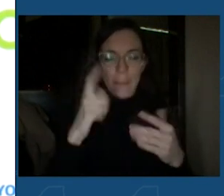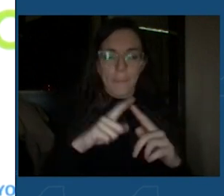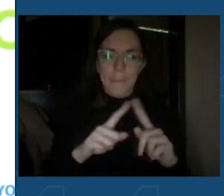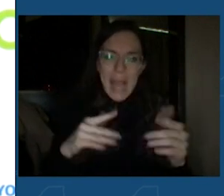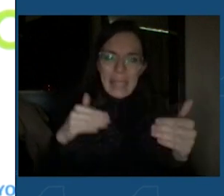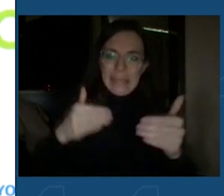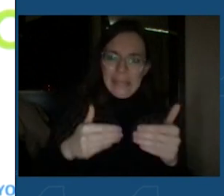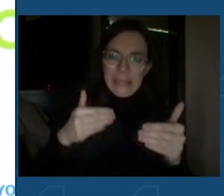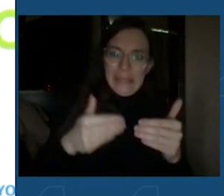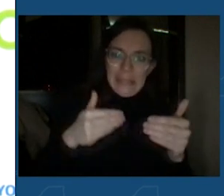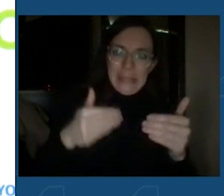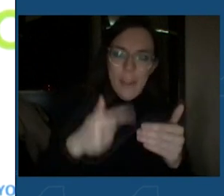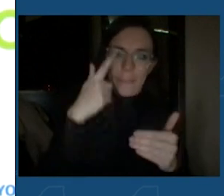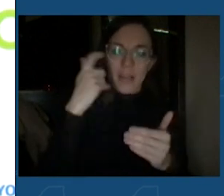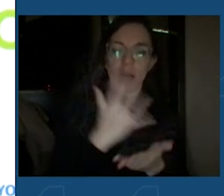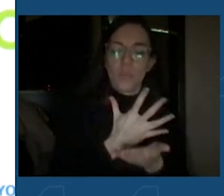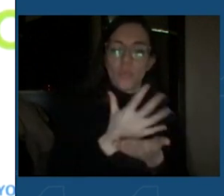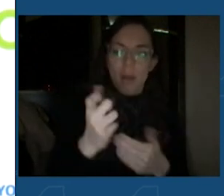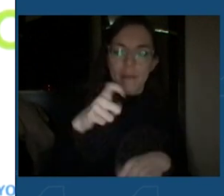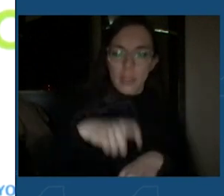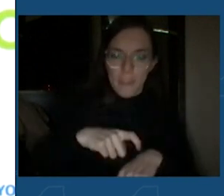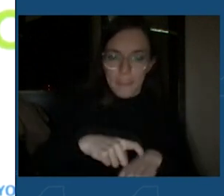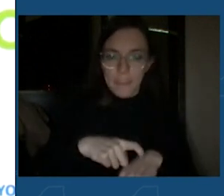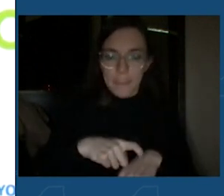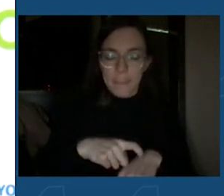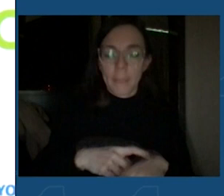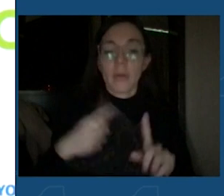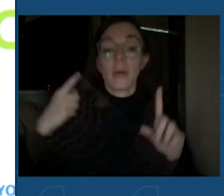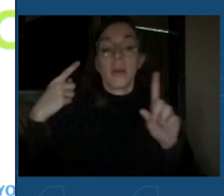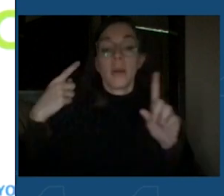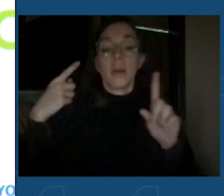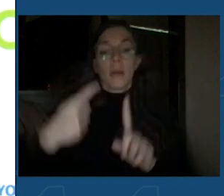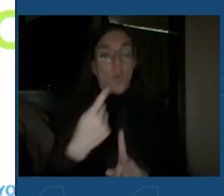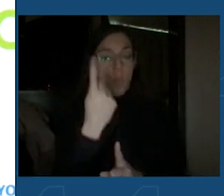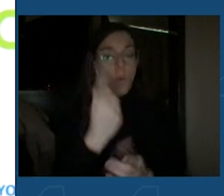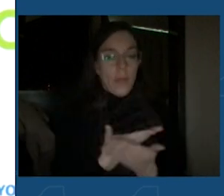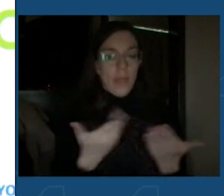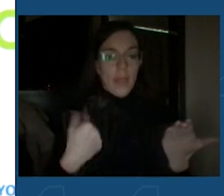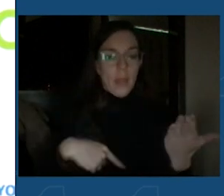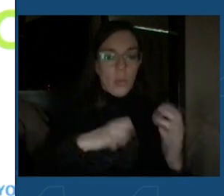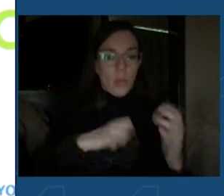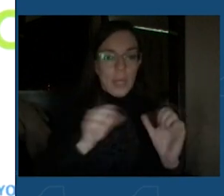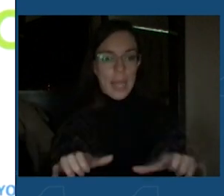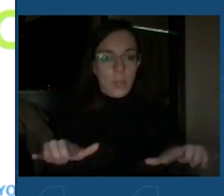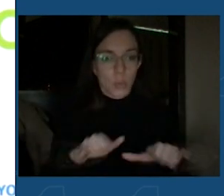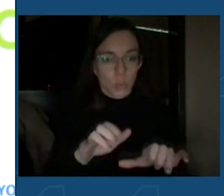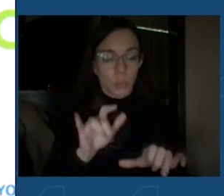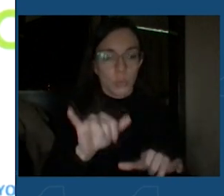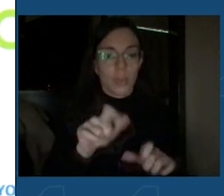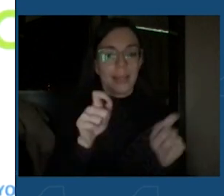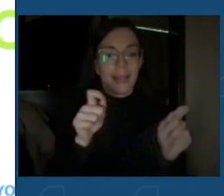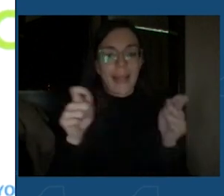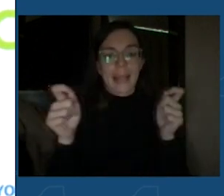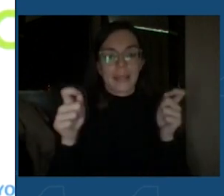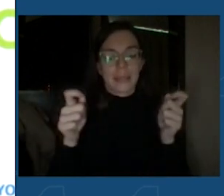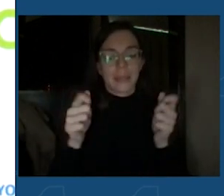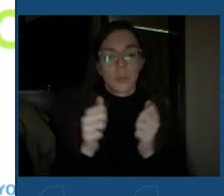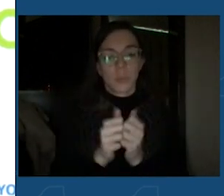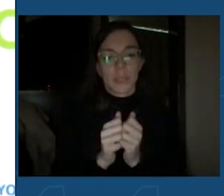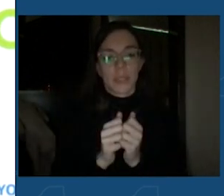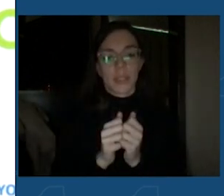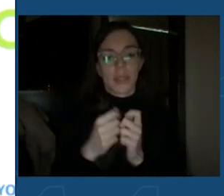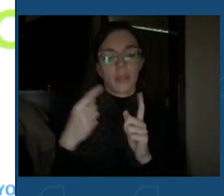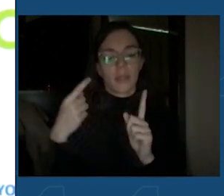out of time. Now, here is one thing we can do that deals with